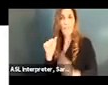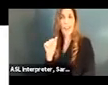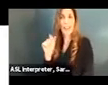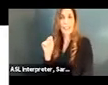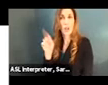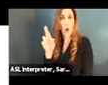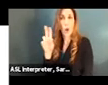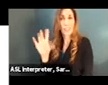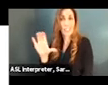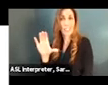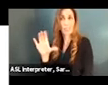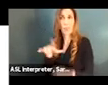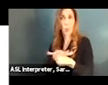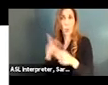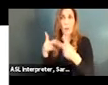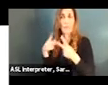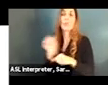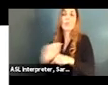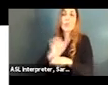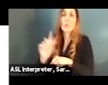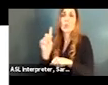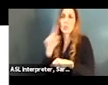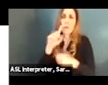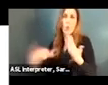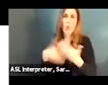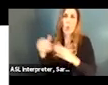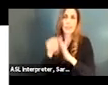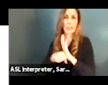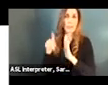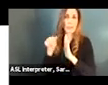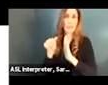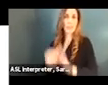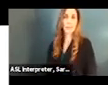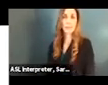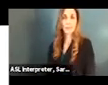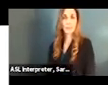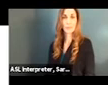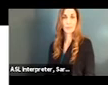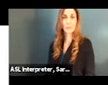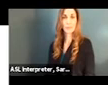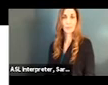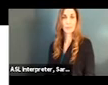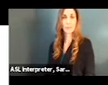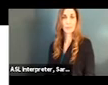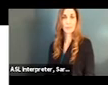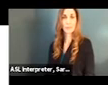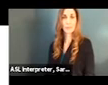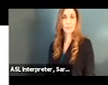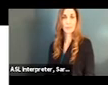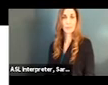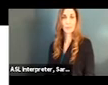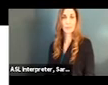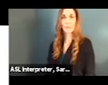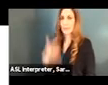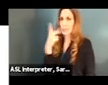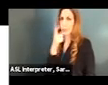local places, but the work we do is for everyone in Pennsylvania. All right, so I wanted to do a quick poll to see who's here.